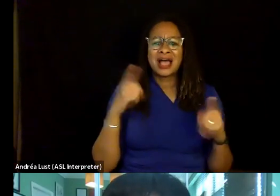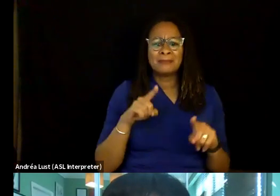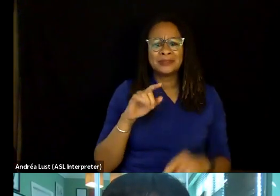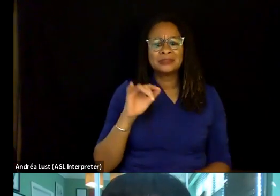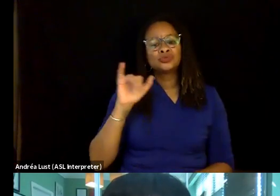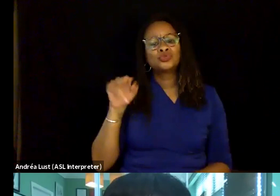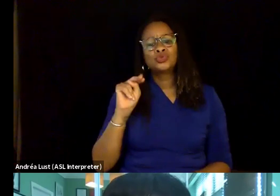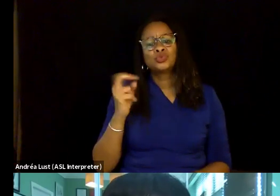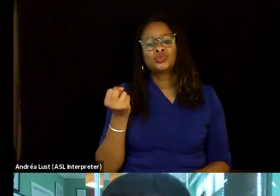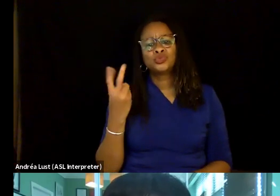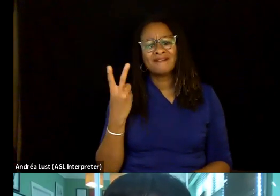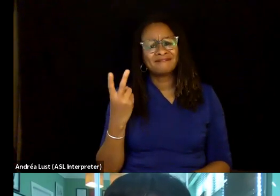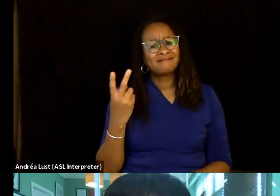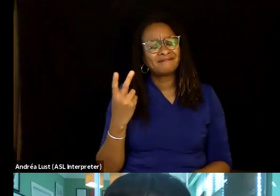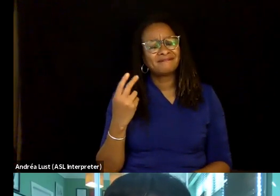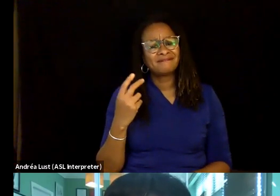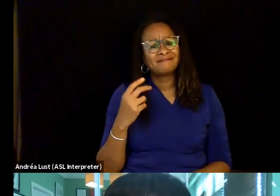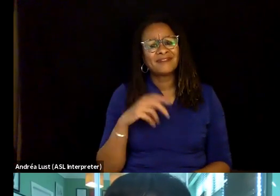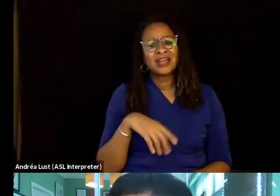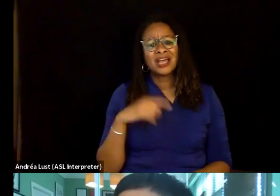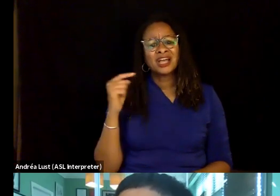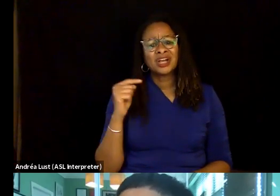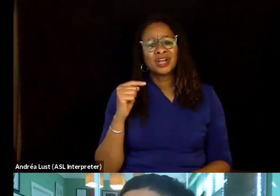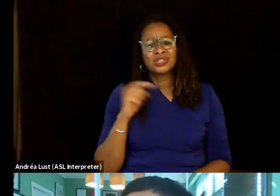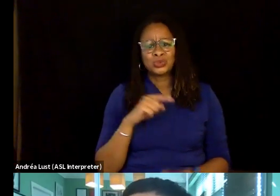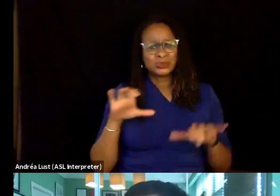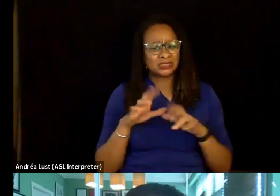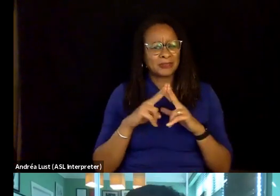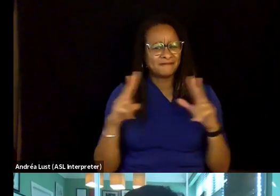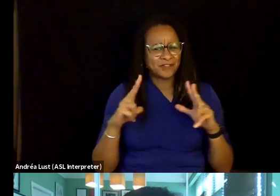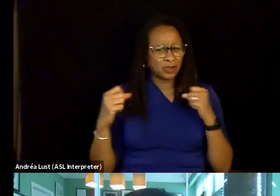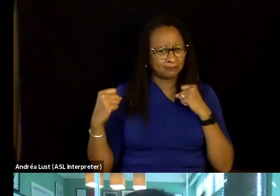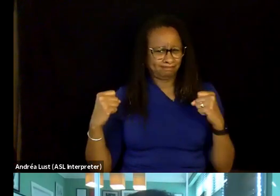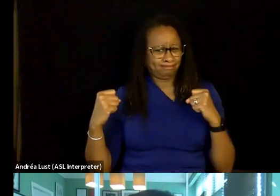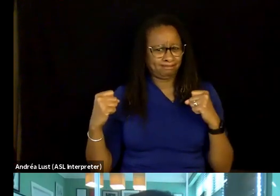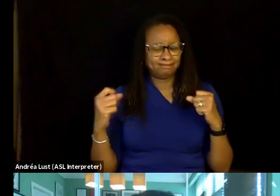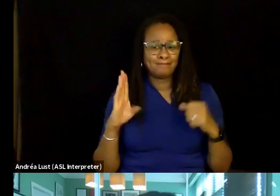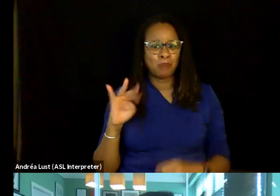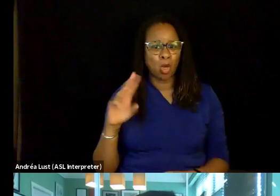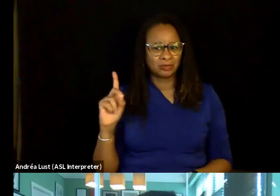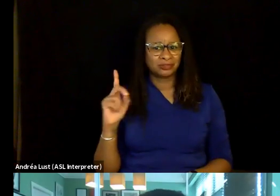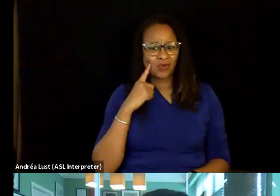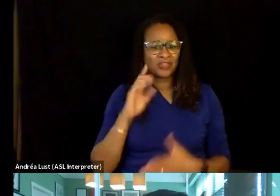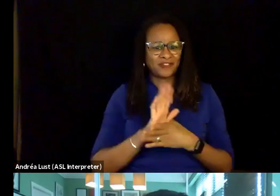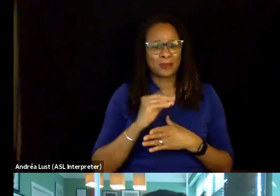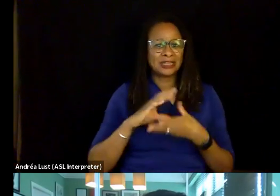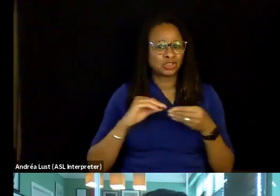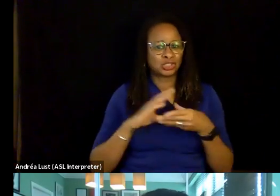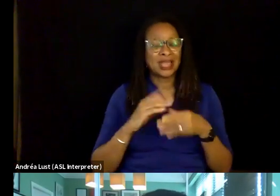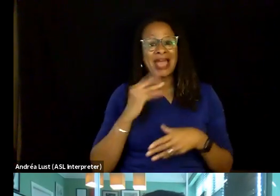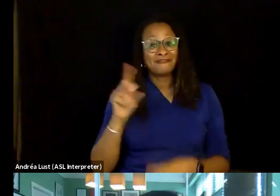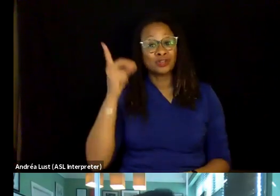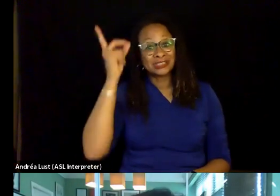very bold for this film and for this story, and maybe we can say for democracy